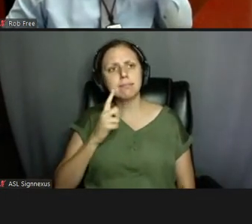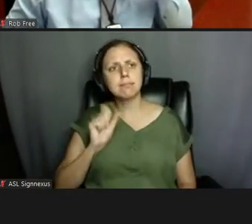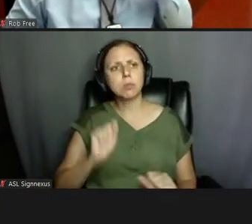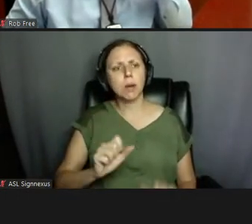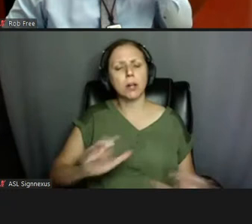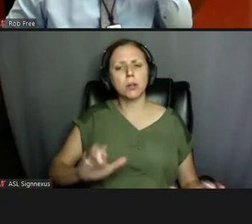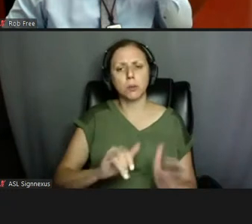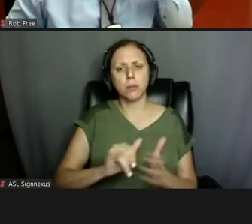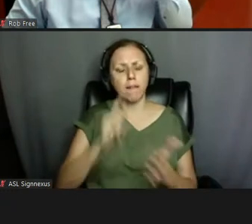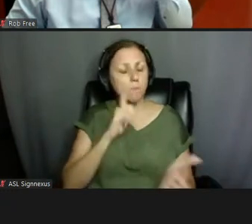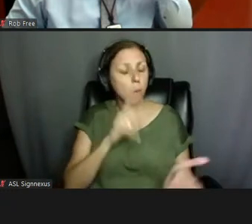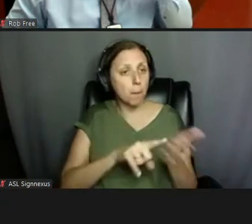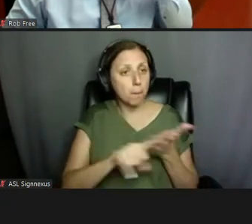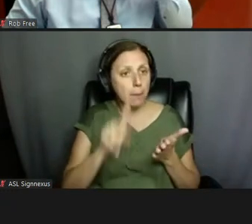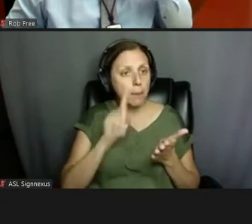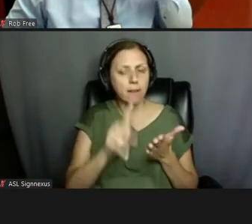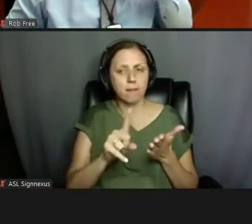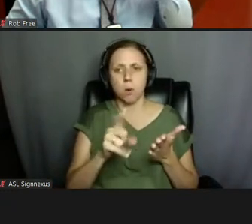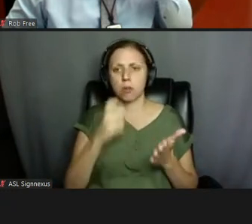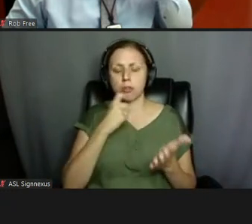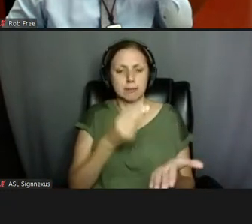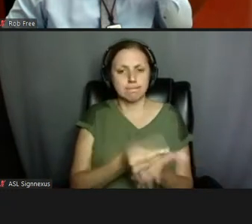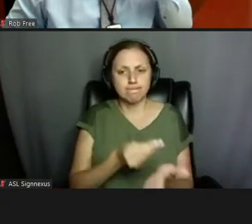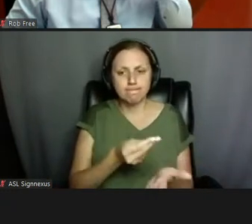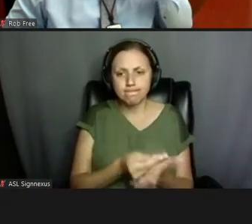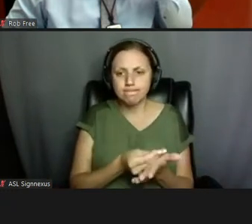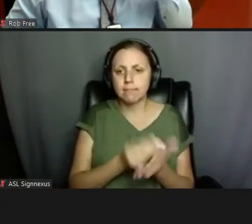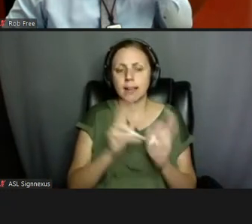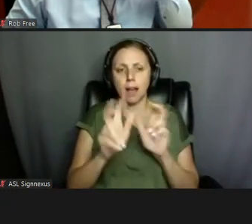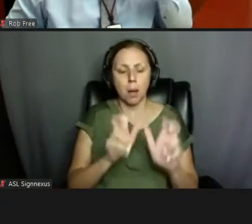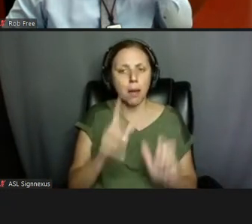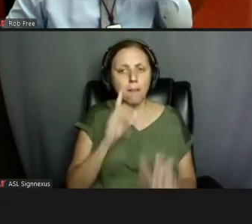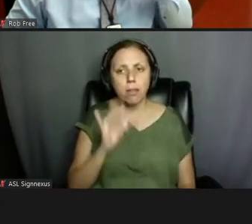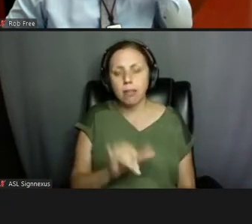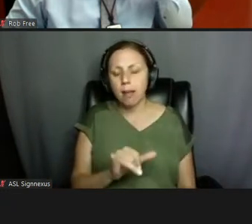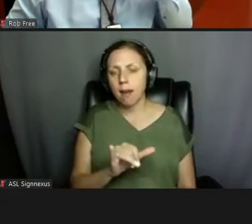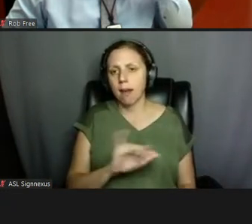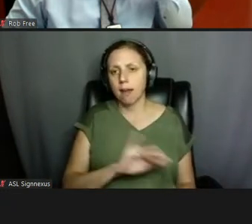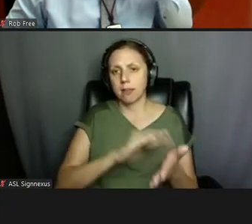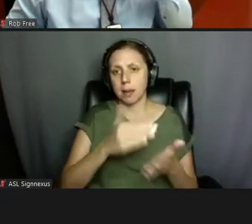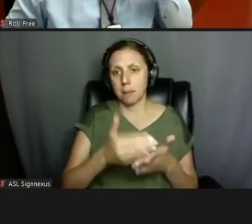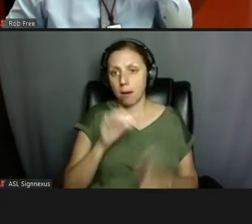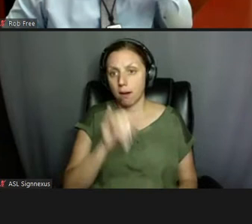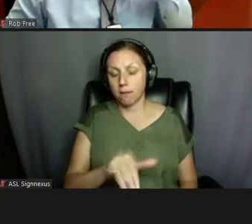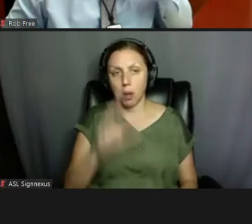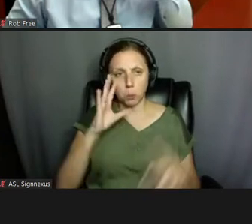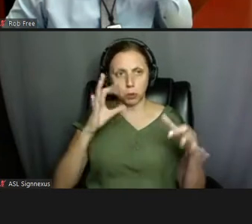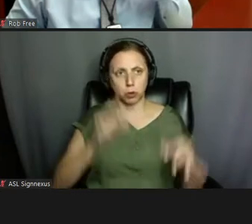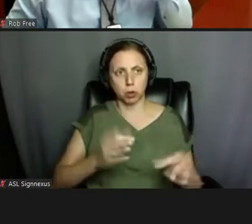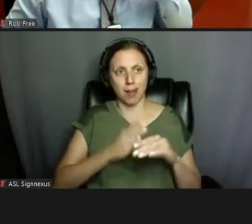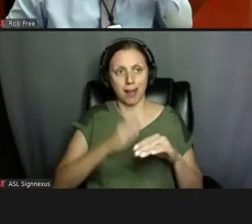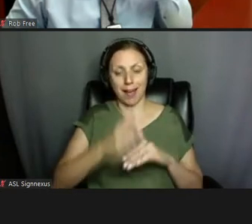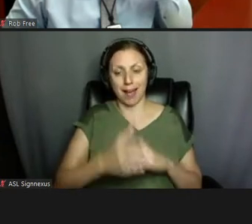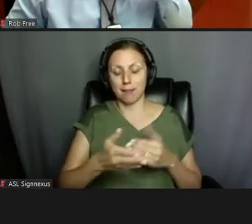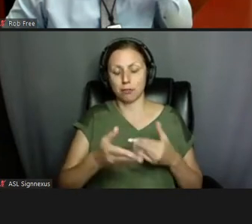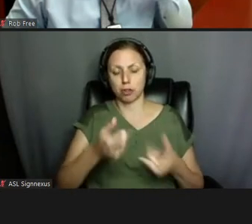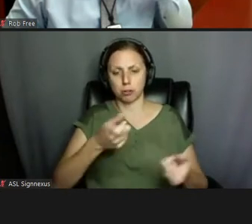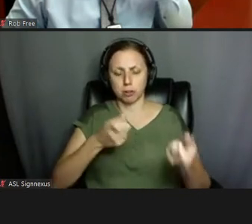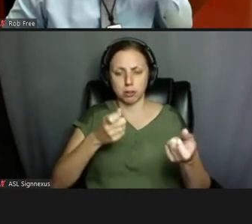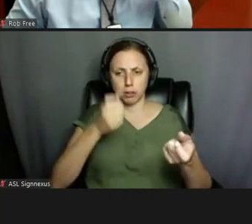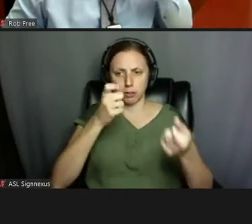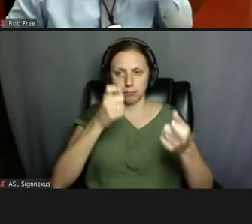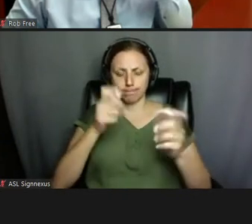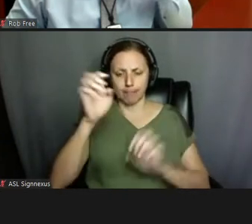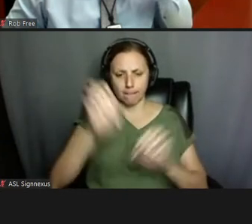return for payment of just compensation. The amount of that will be determined after an exchange of appraisals and valuation